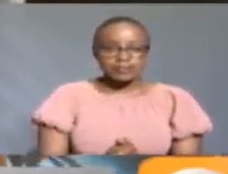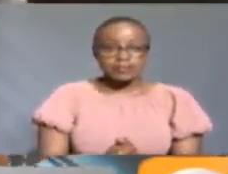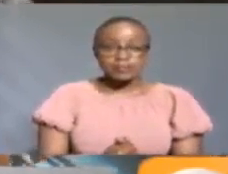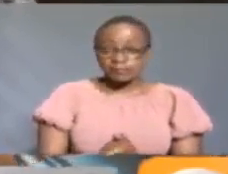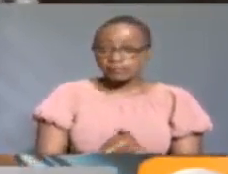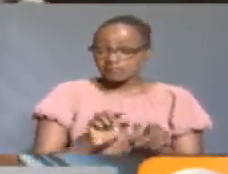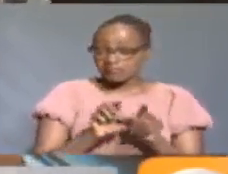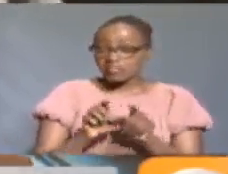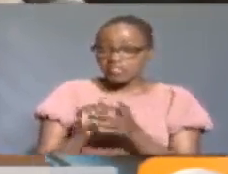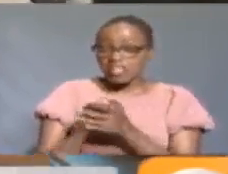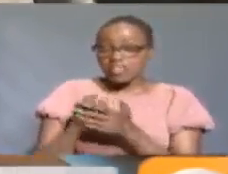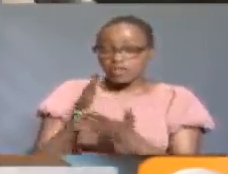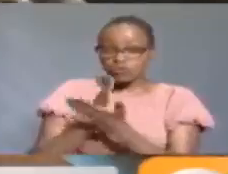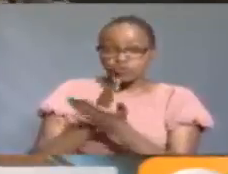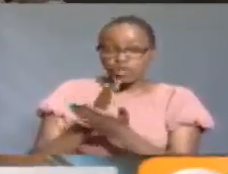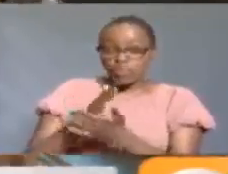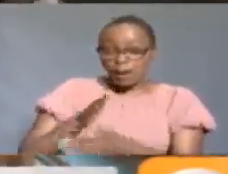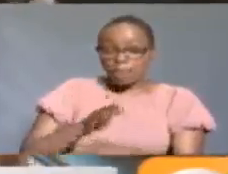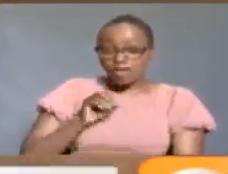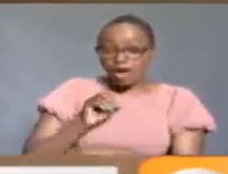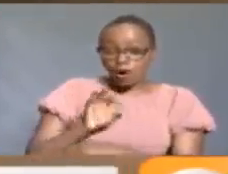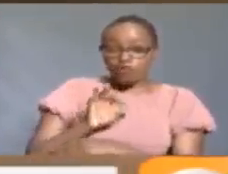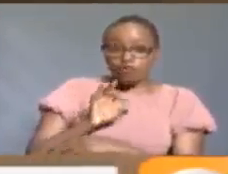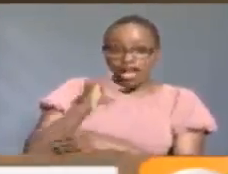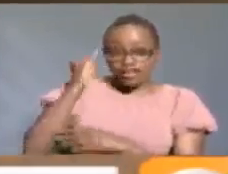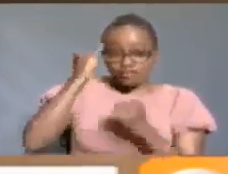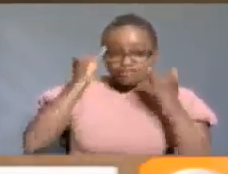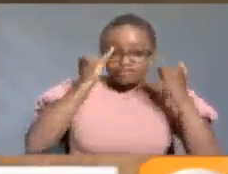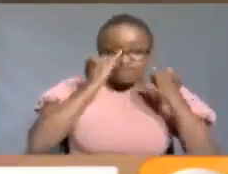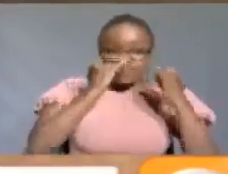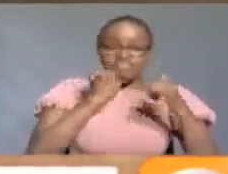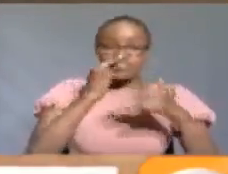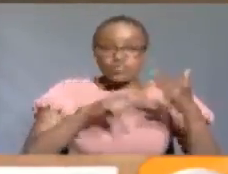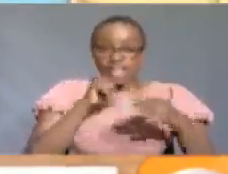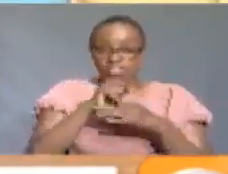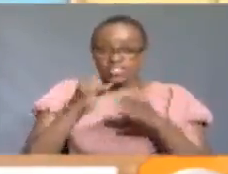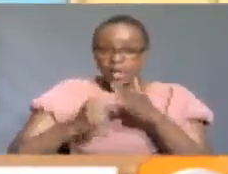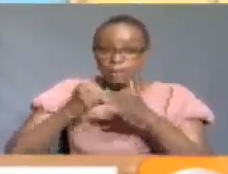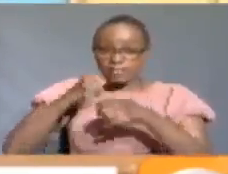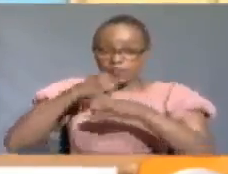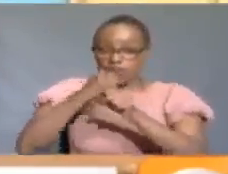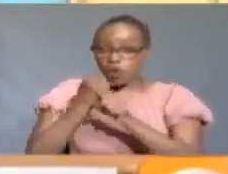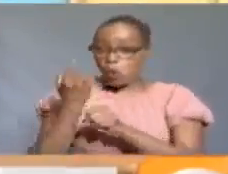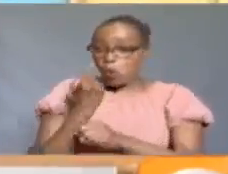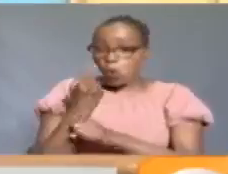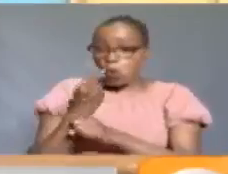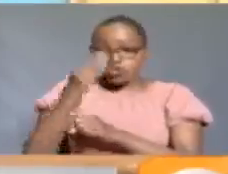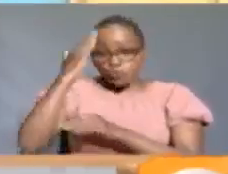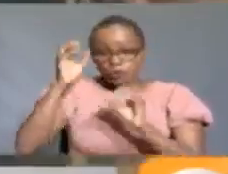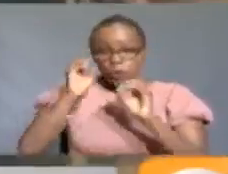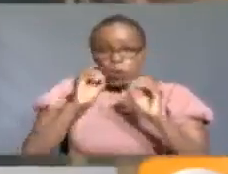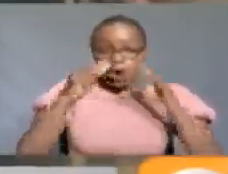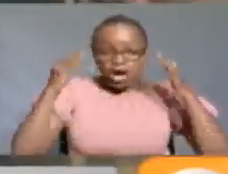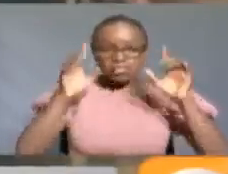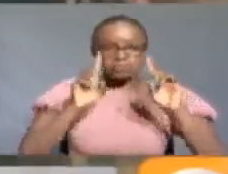If necessity is truly the mother of invention, as Plato said, then this machine was made not to seek fame or